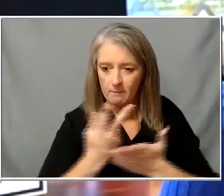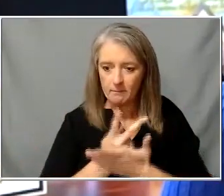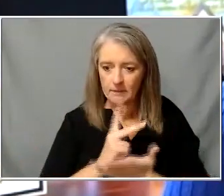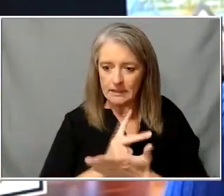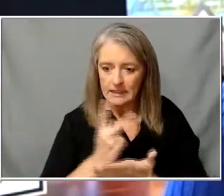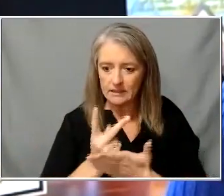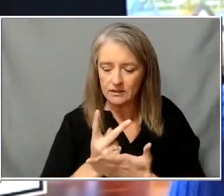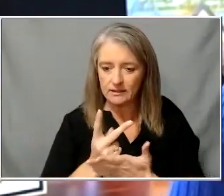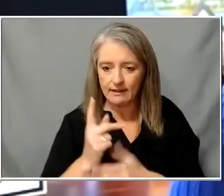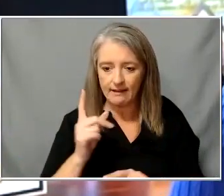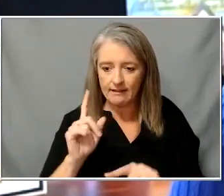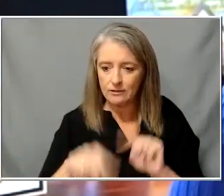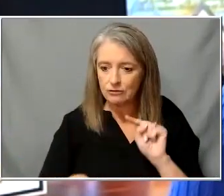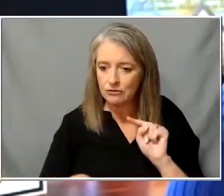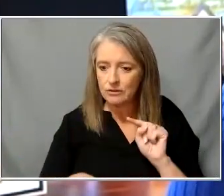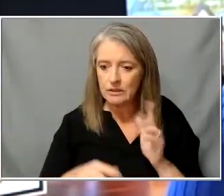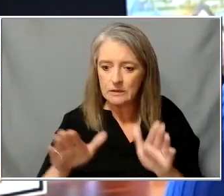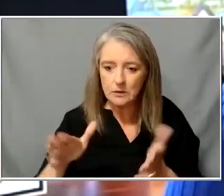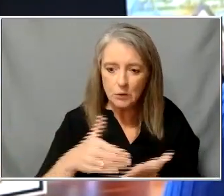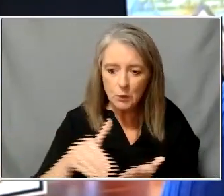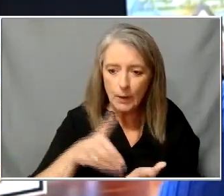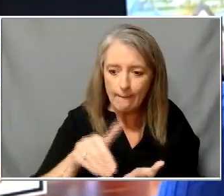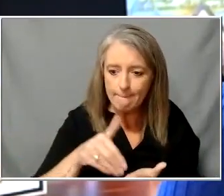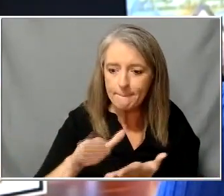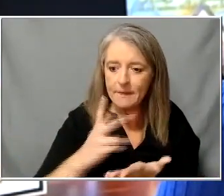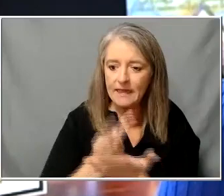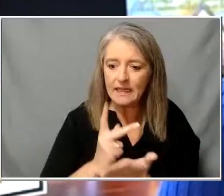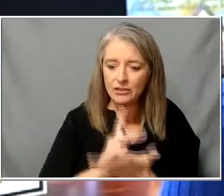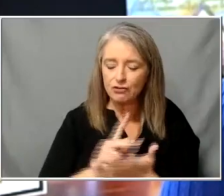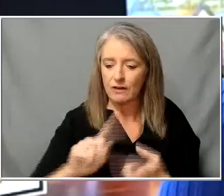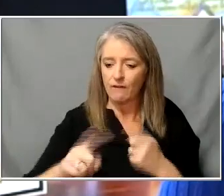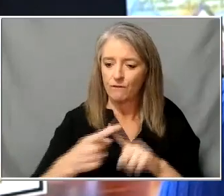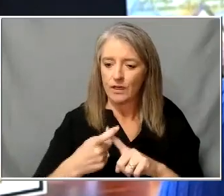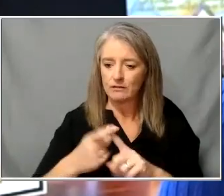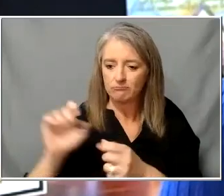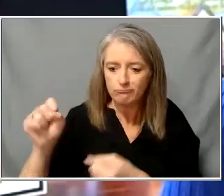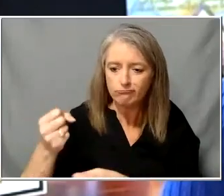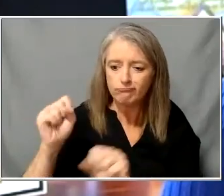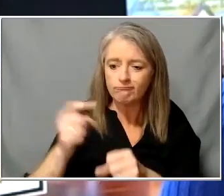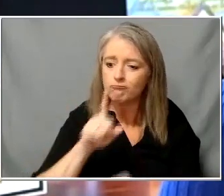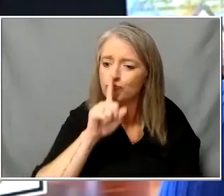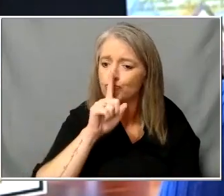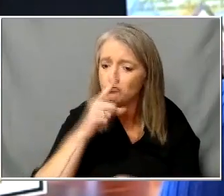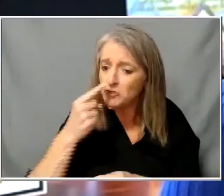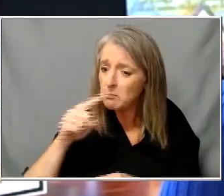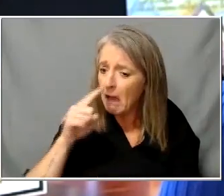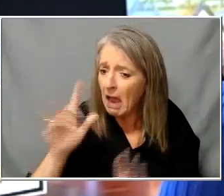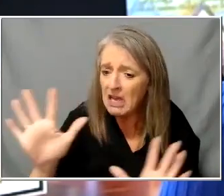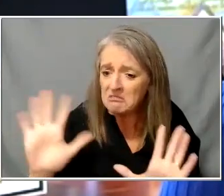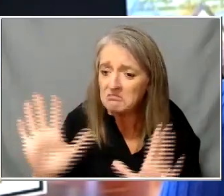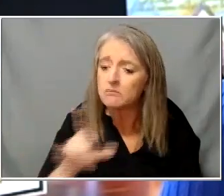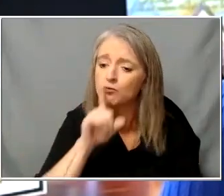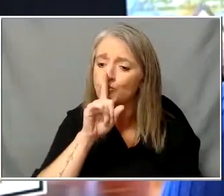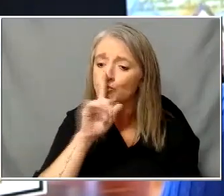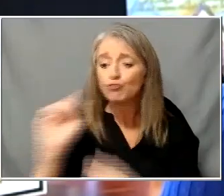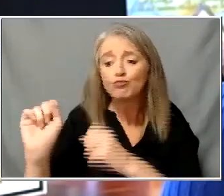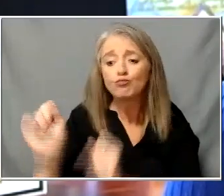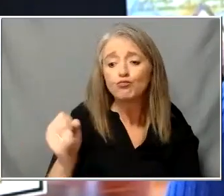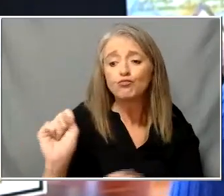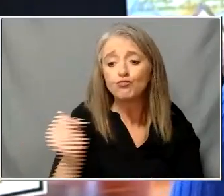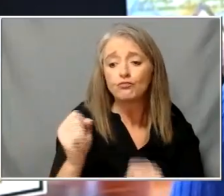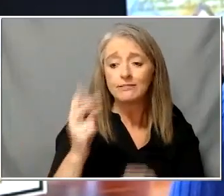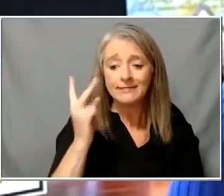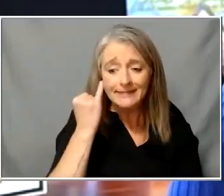I just hadn't been able to sweep my kitchen. And she just got the broom. She didn't say, do you mind? She just got the broom and she started sweeping.